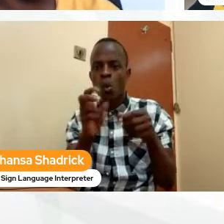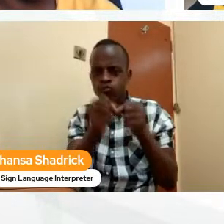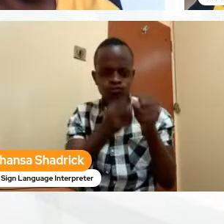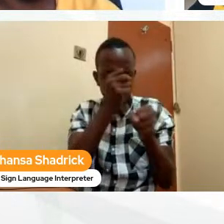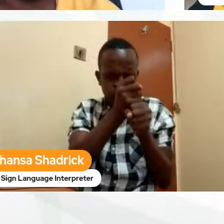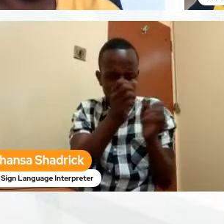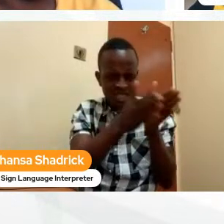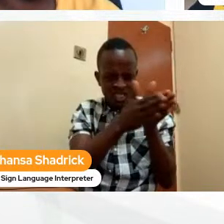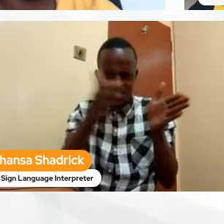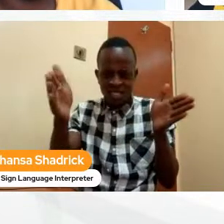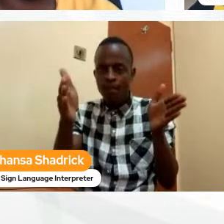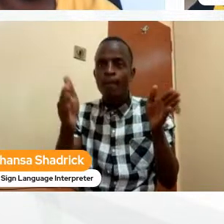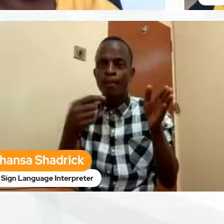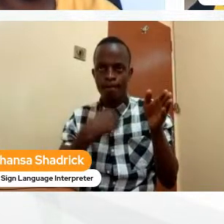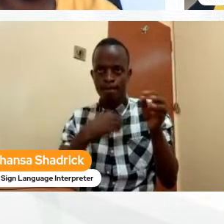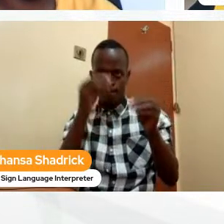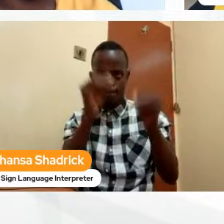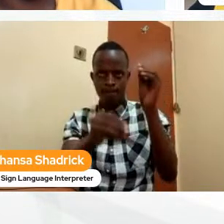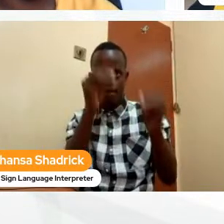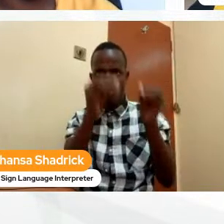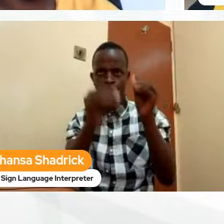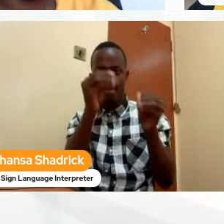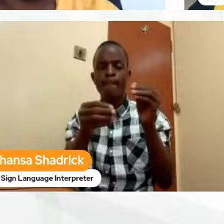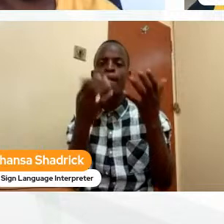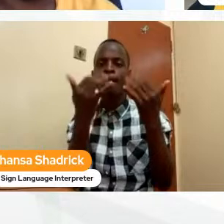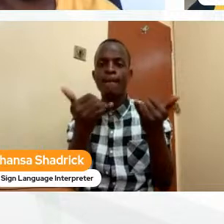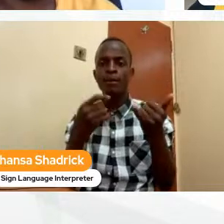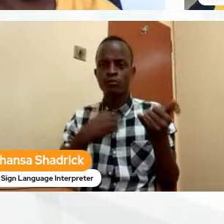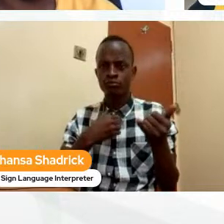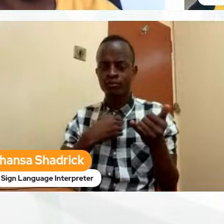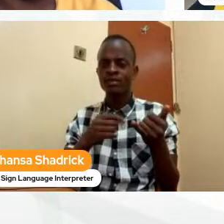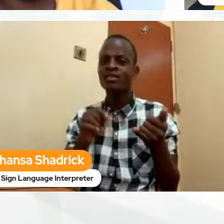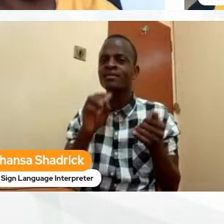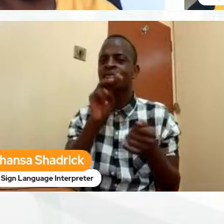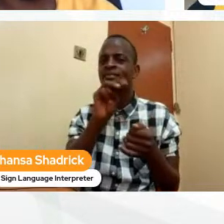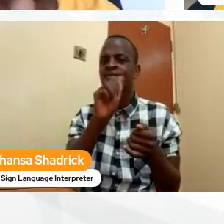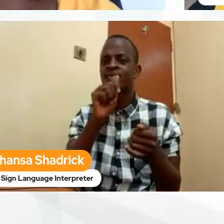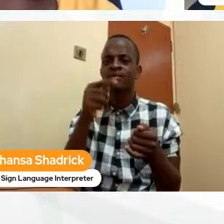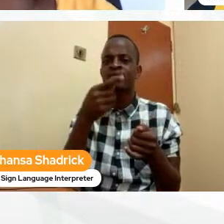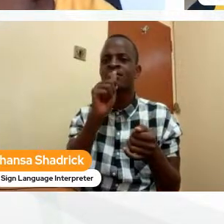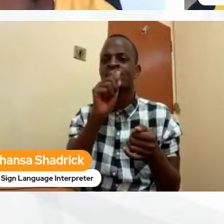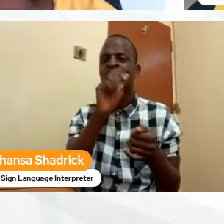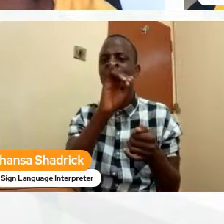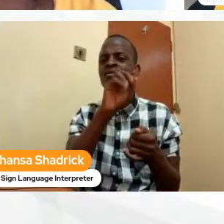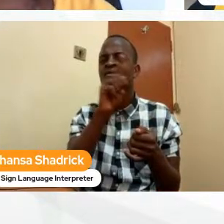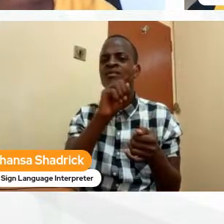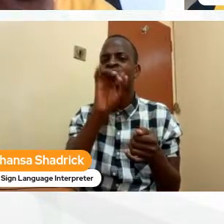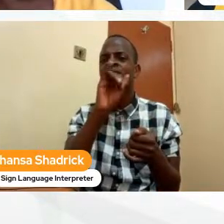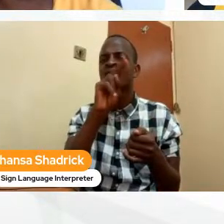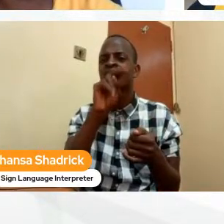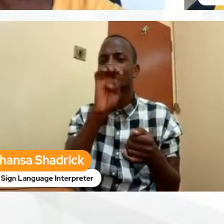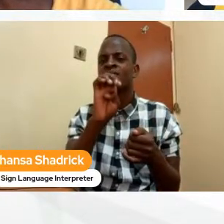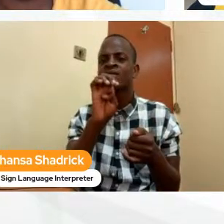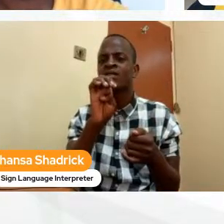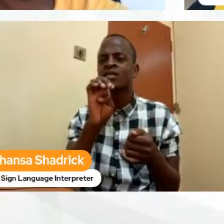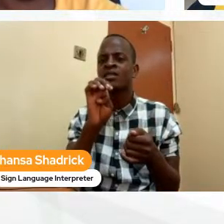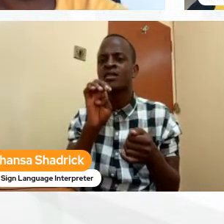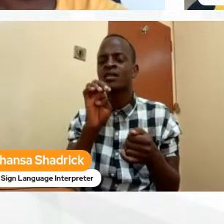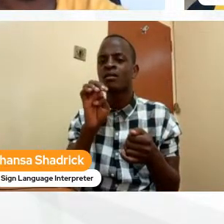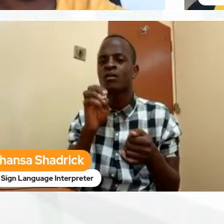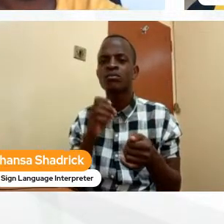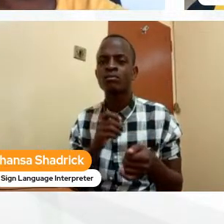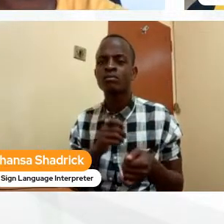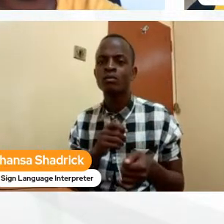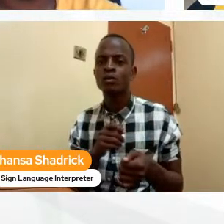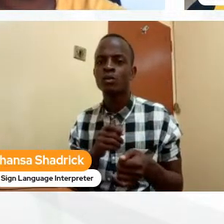is understood clear. So this magazine is done in partnership, with PP Media Impact.